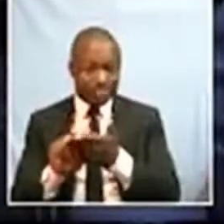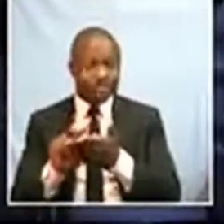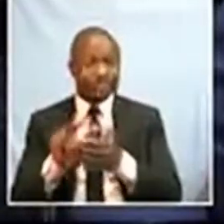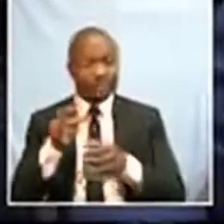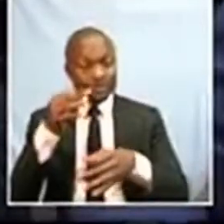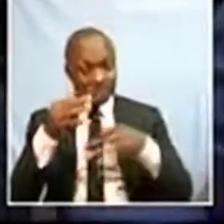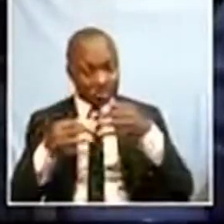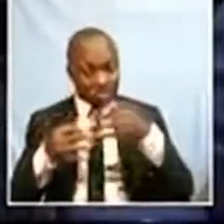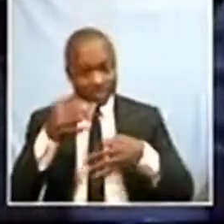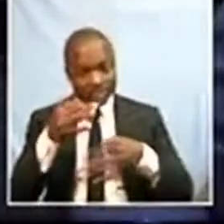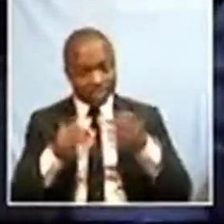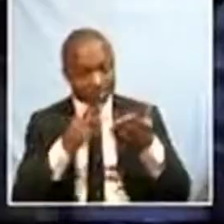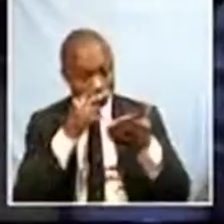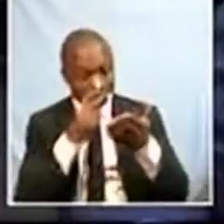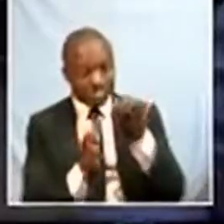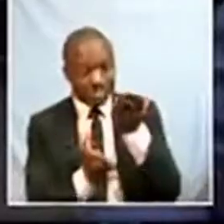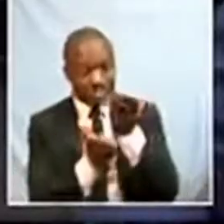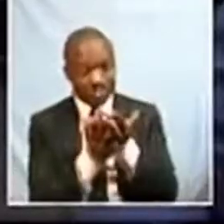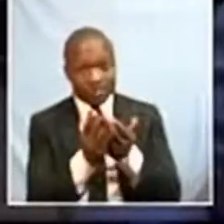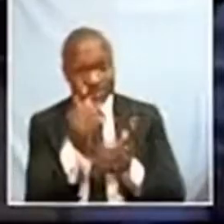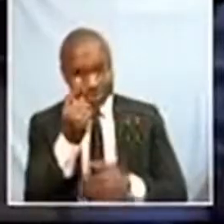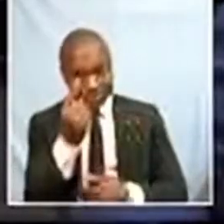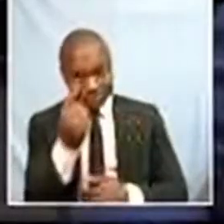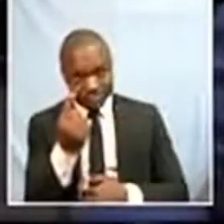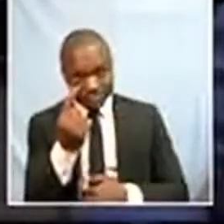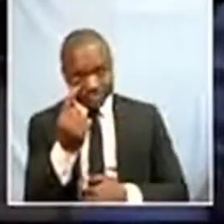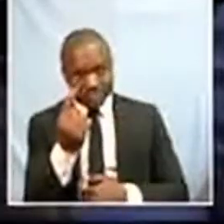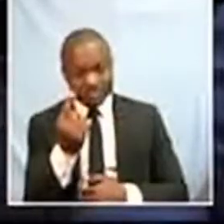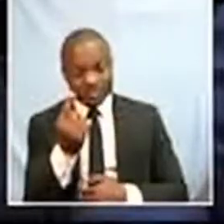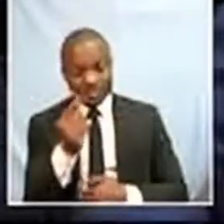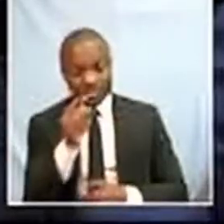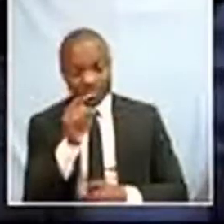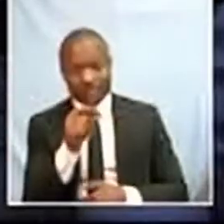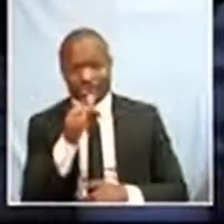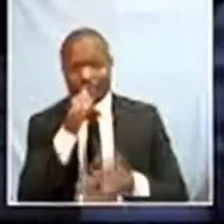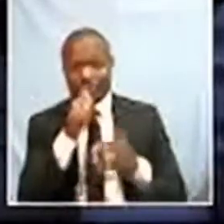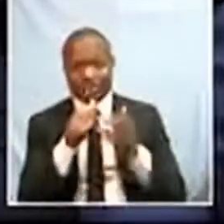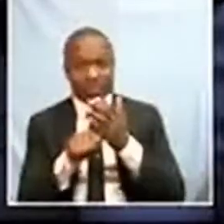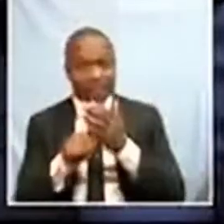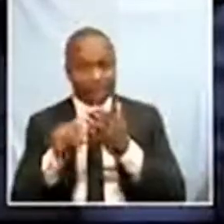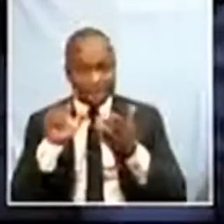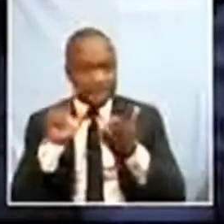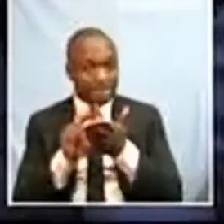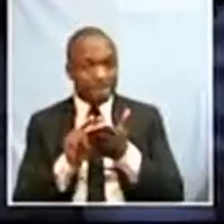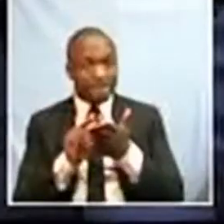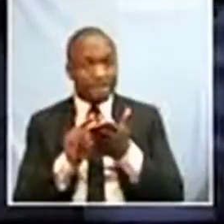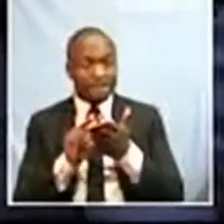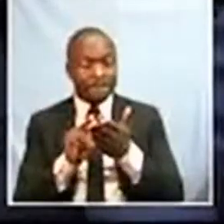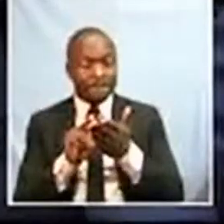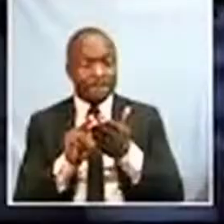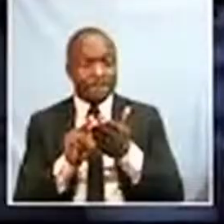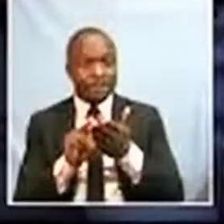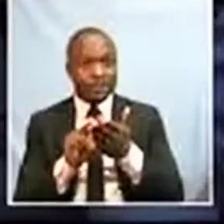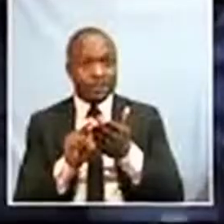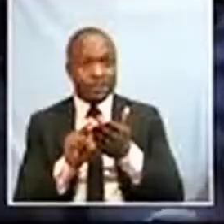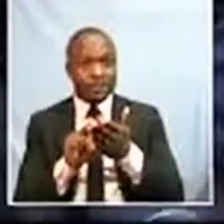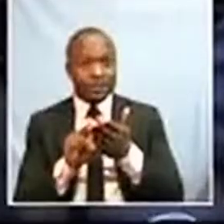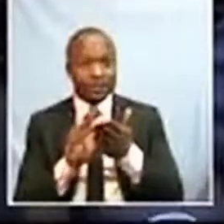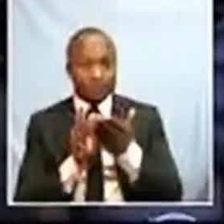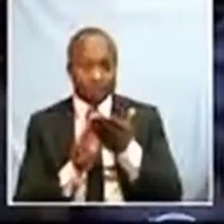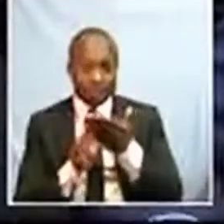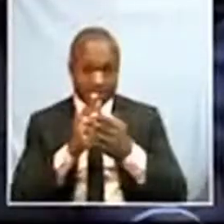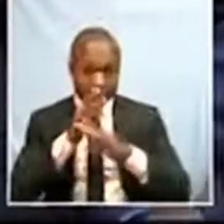go to appendix number 1, Chair, that letter for approval is coming immediately